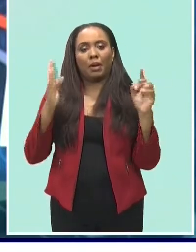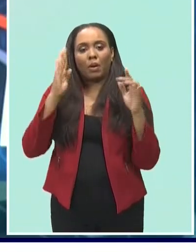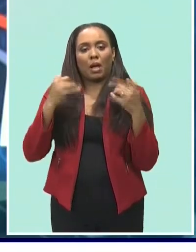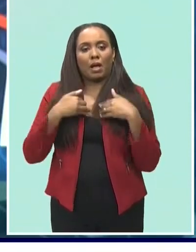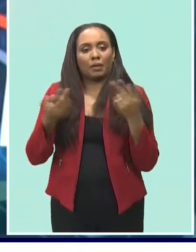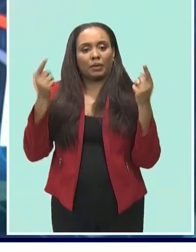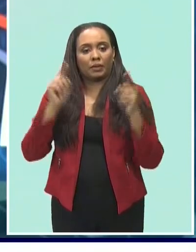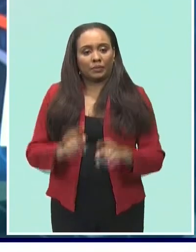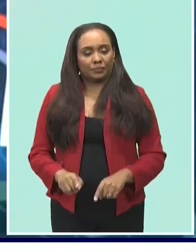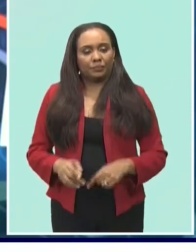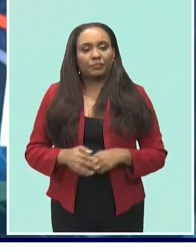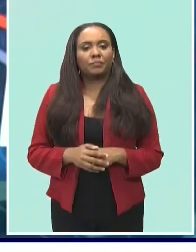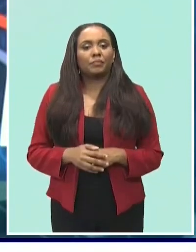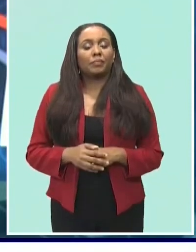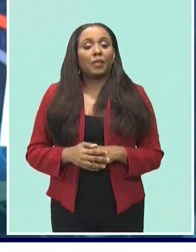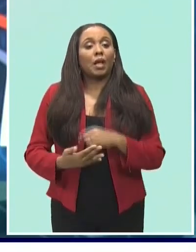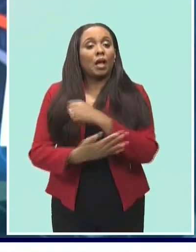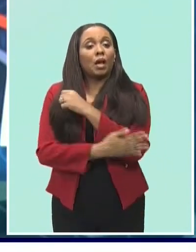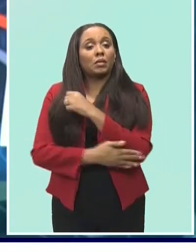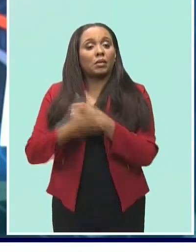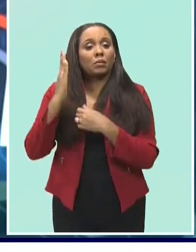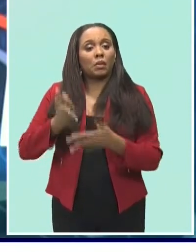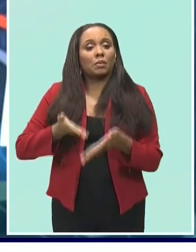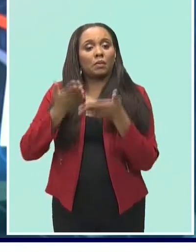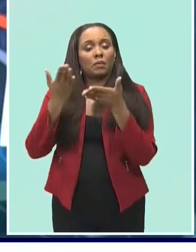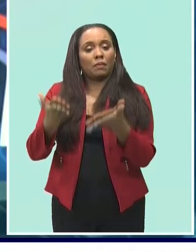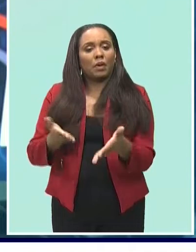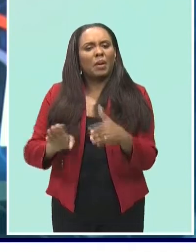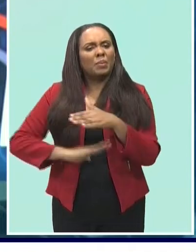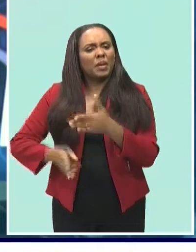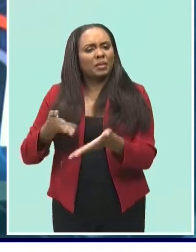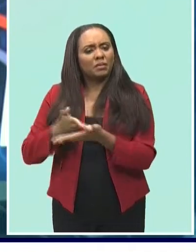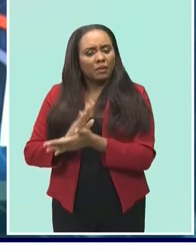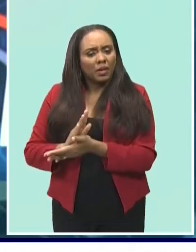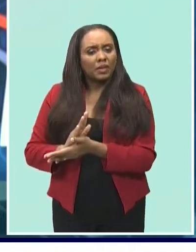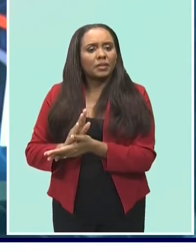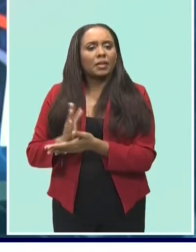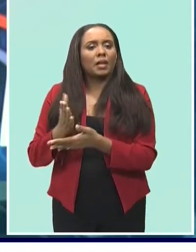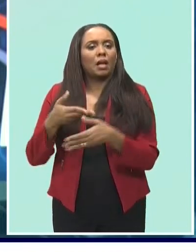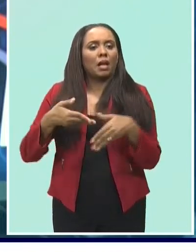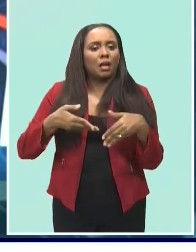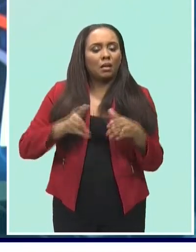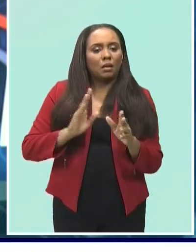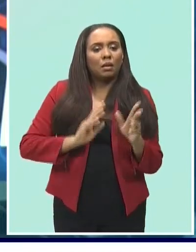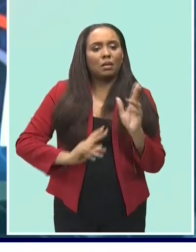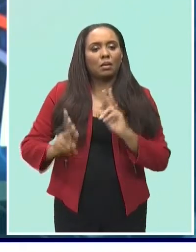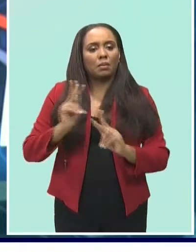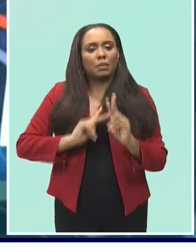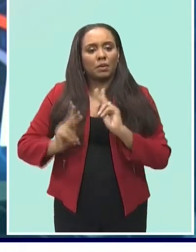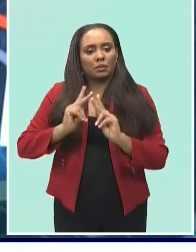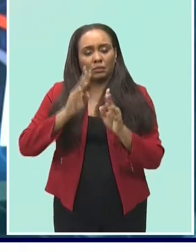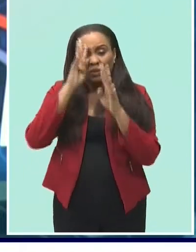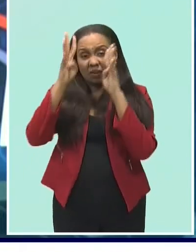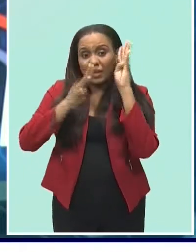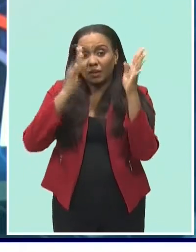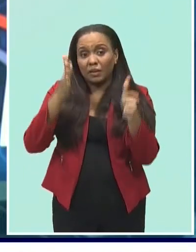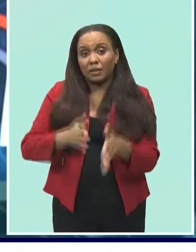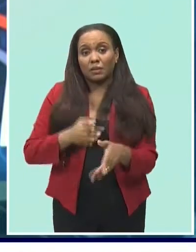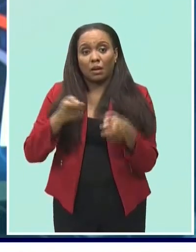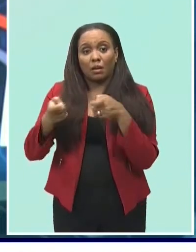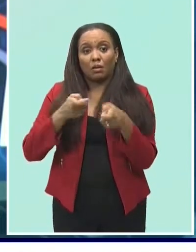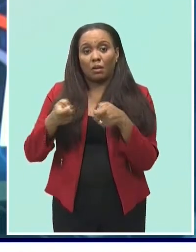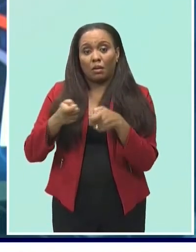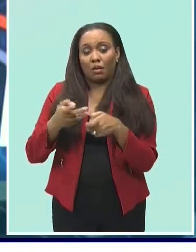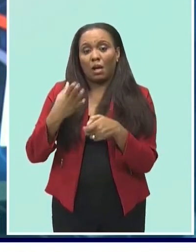require countries to provide a framework of basic rights, allowing creators to control and/or be compensated for their work, particularly